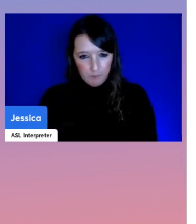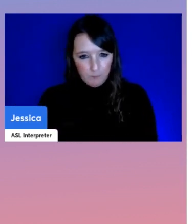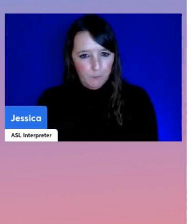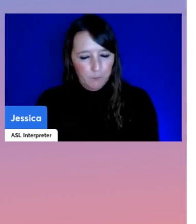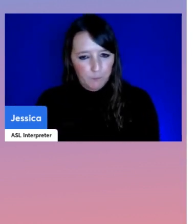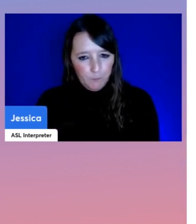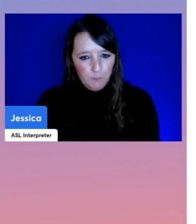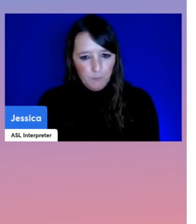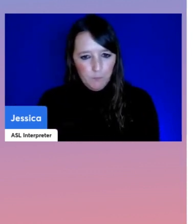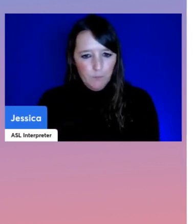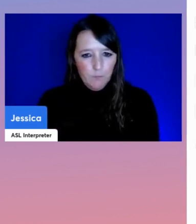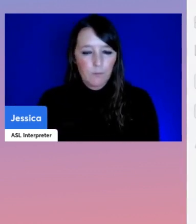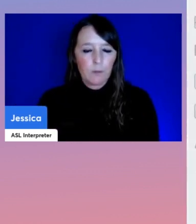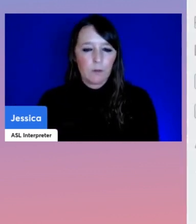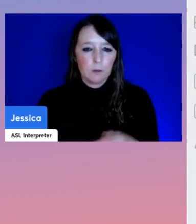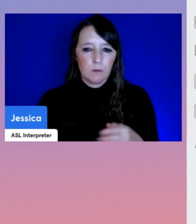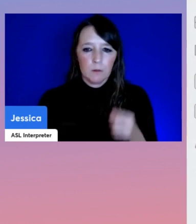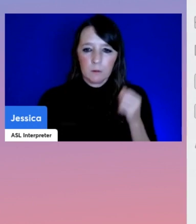Okay, so